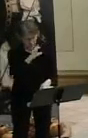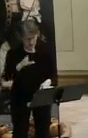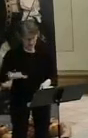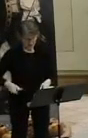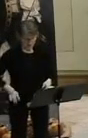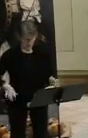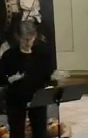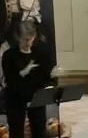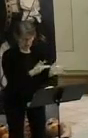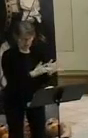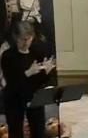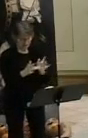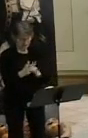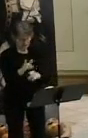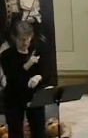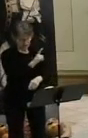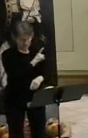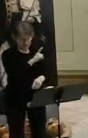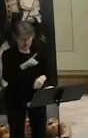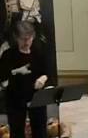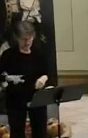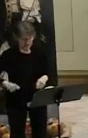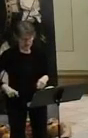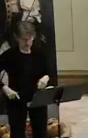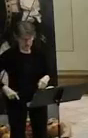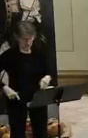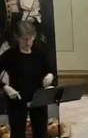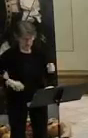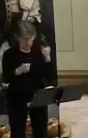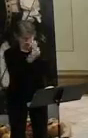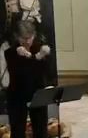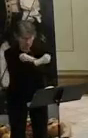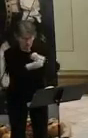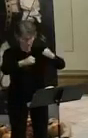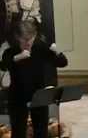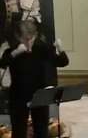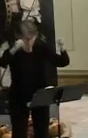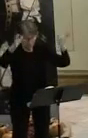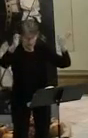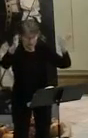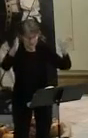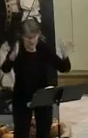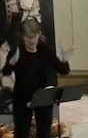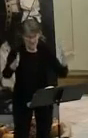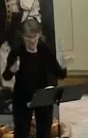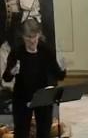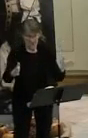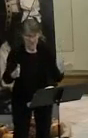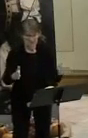ruler, Christ Jesus Lord and